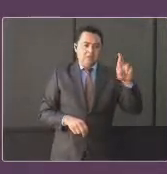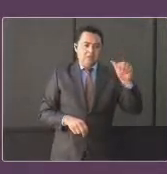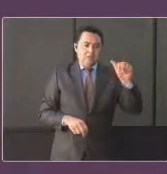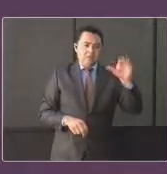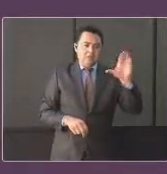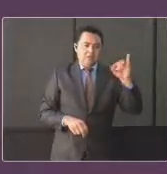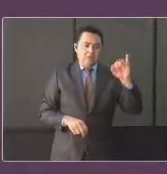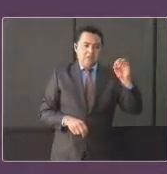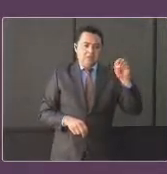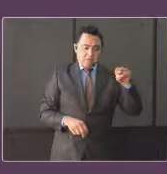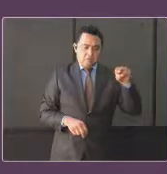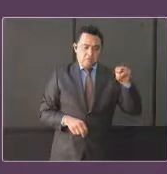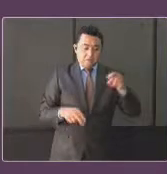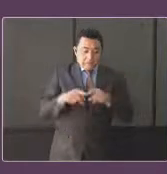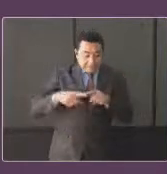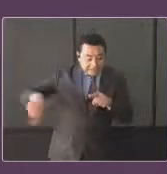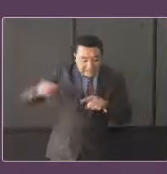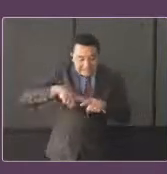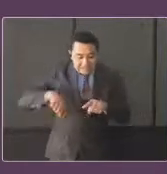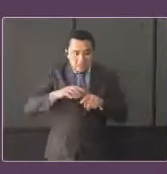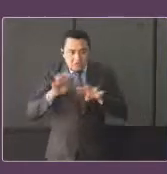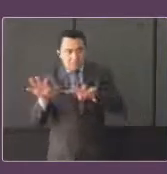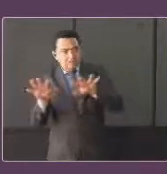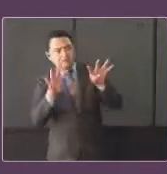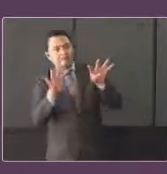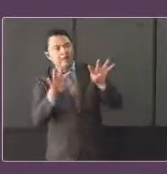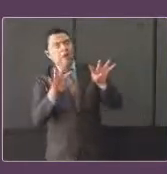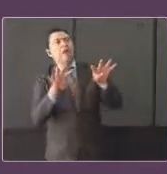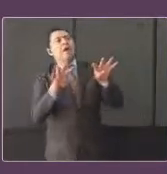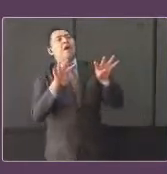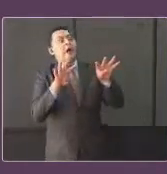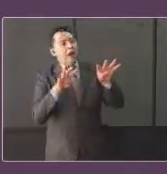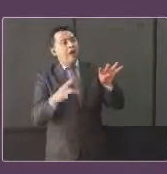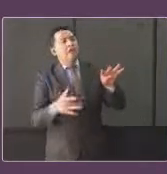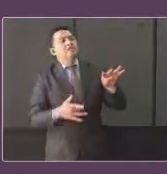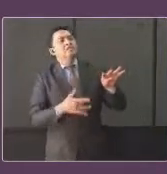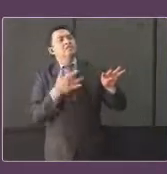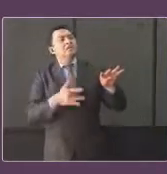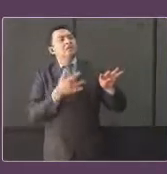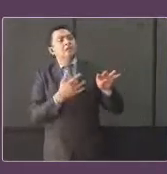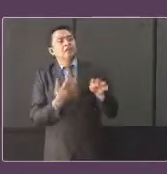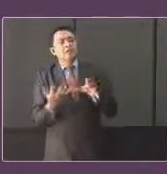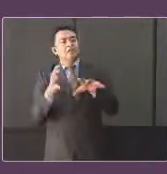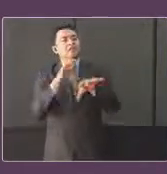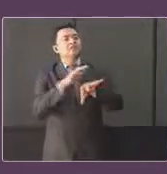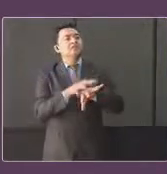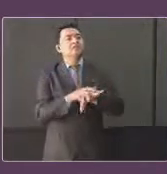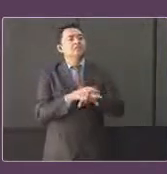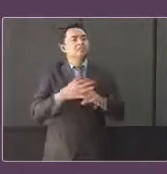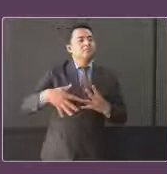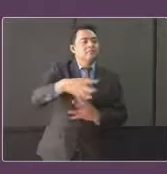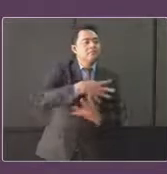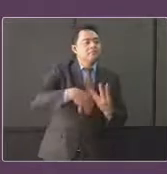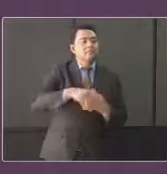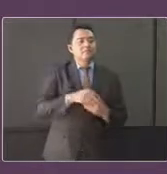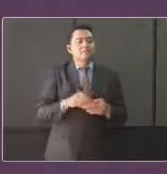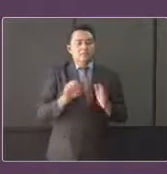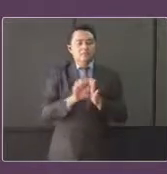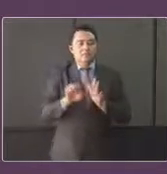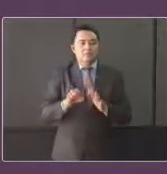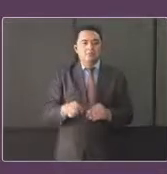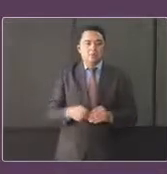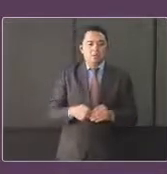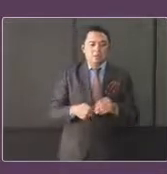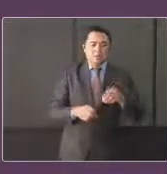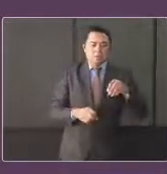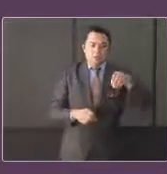And it is in those spaces that we give the neighbors, children, teenagers the possibility to paint the space.